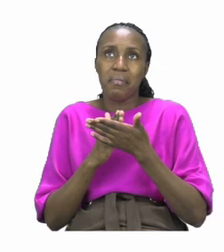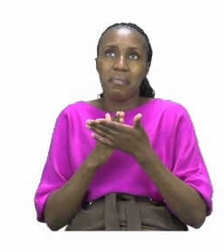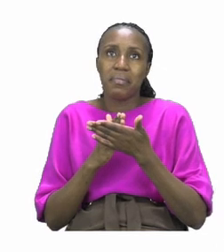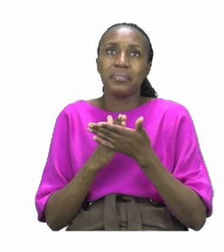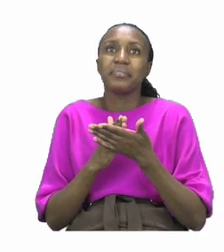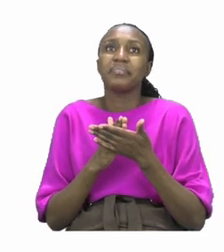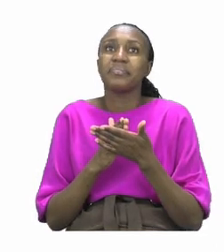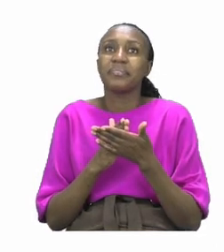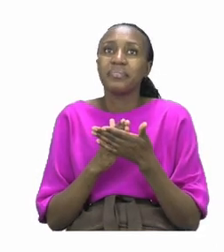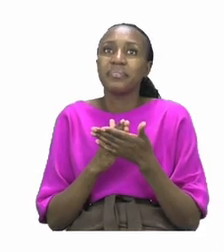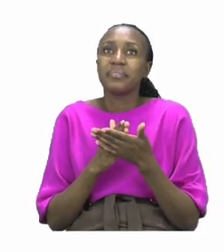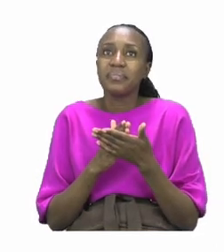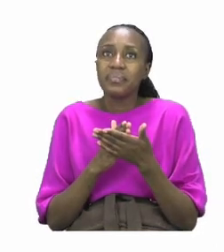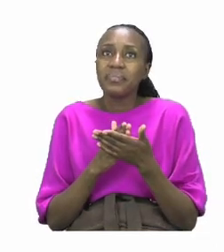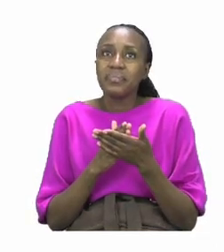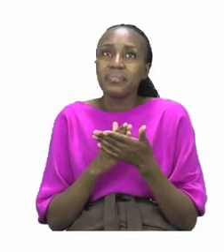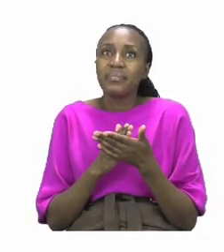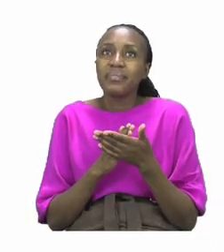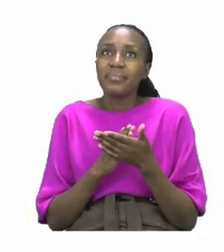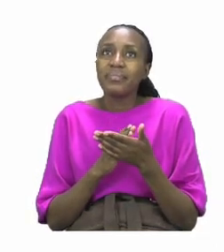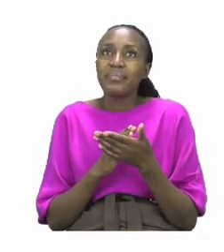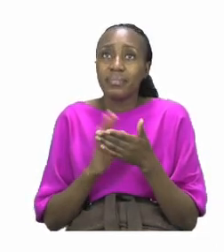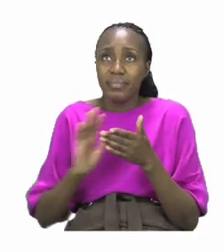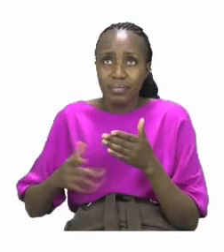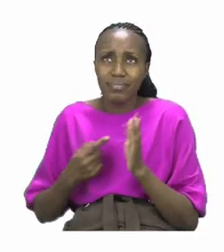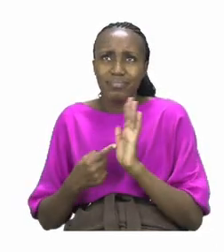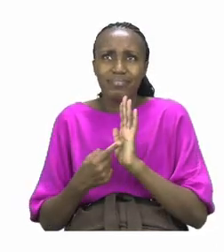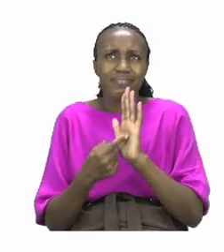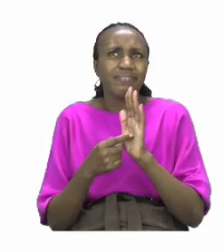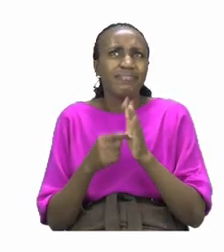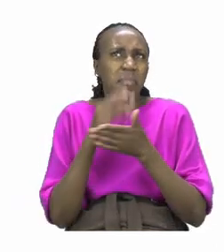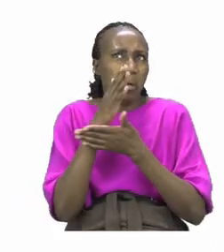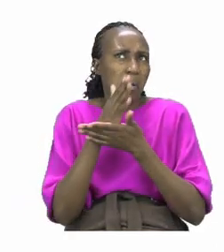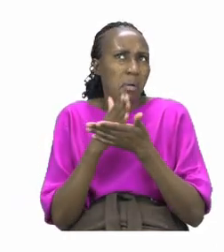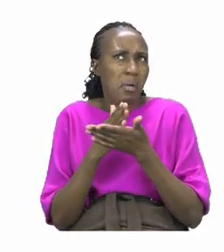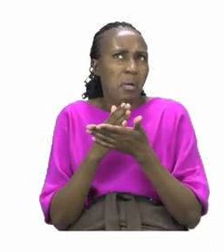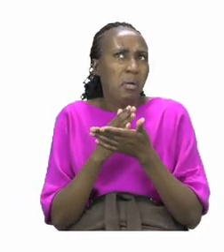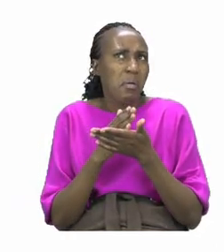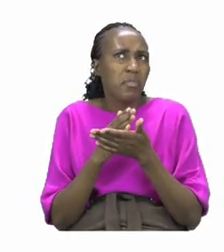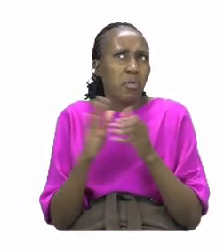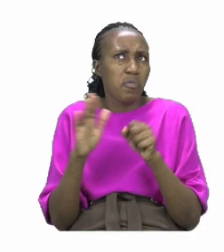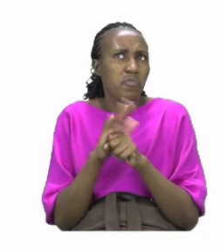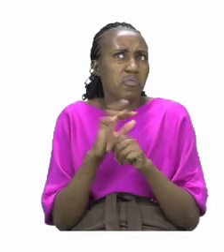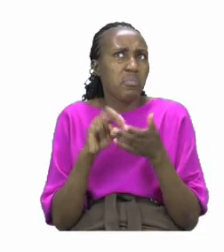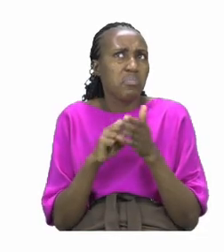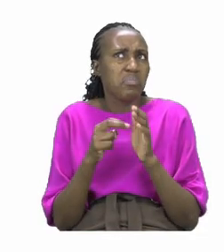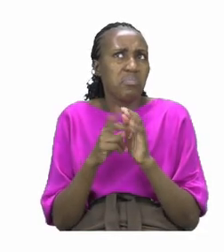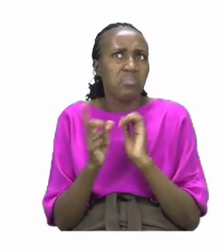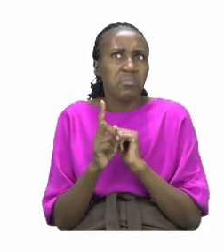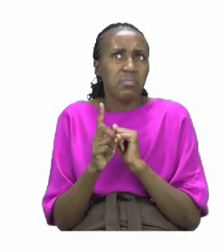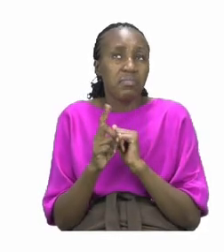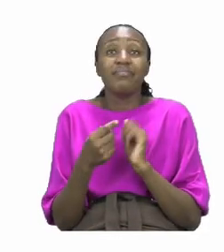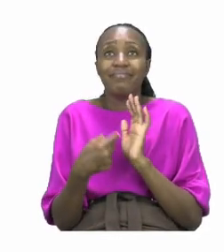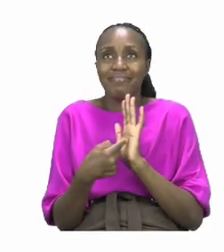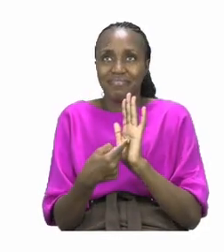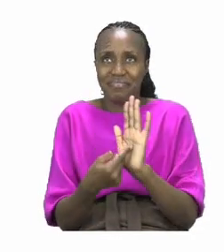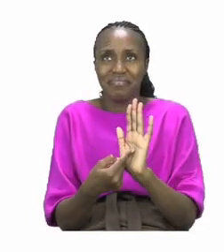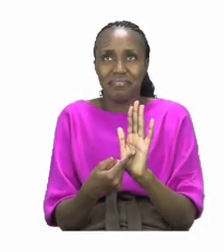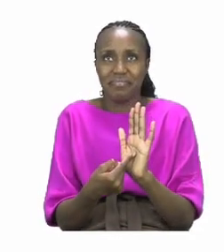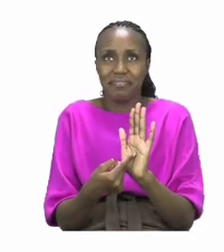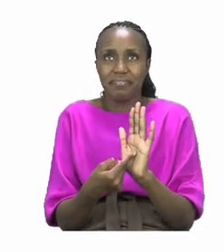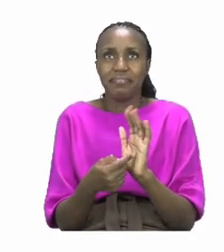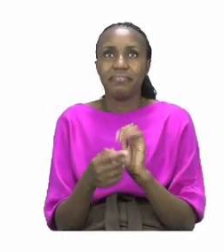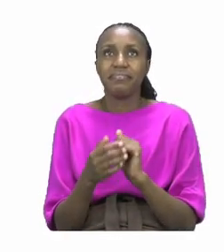Now, before you start your coloring, I want to show you what half and whole look like. So let's take a look.